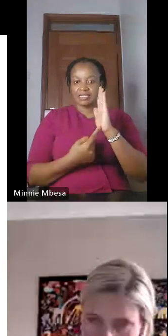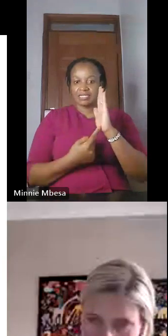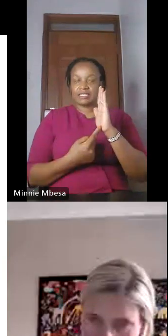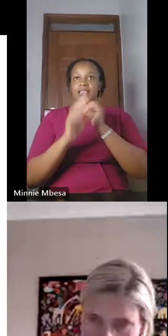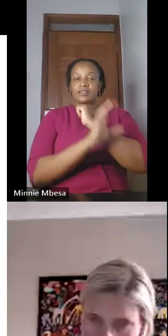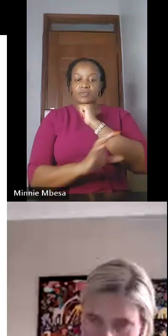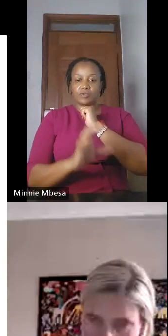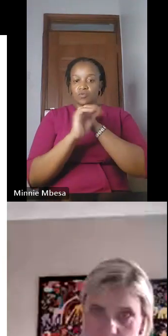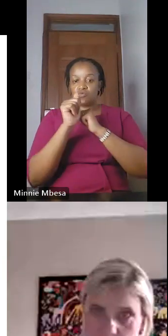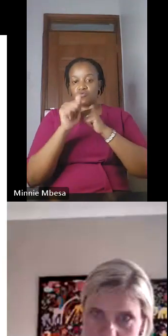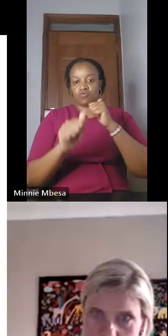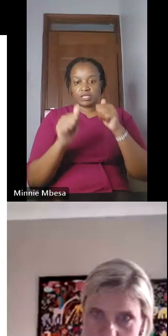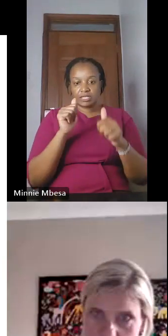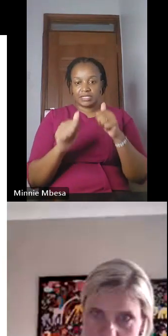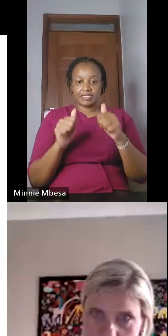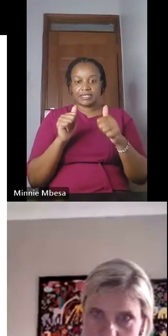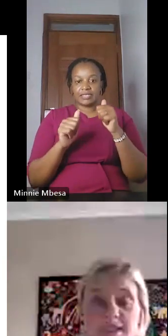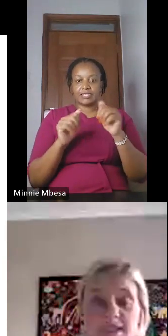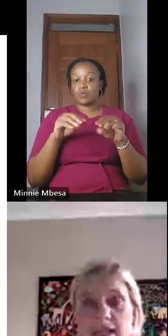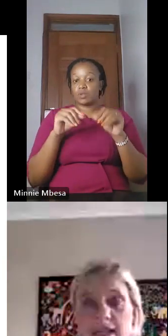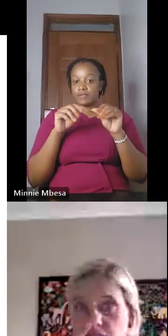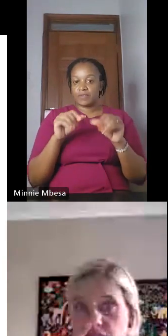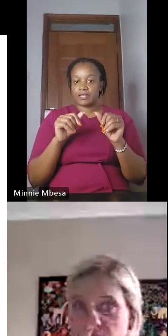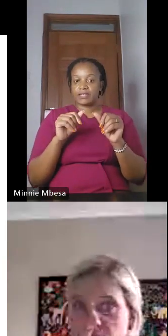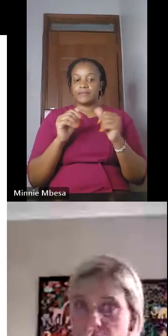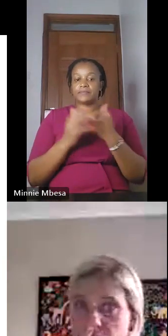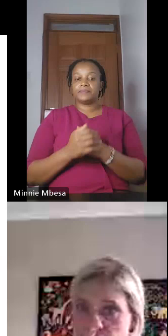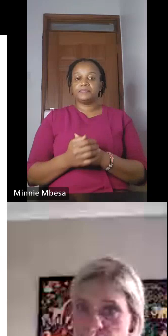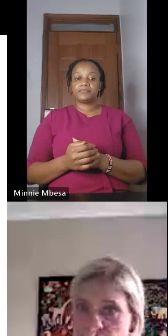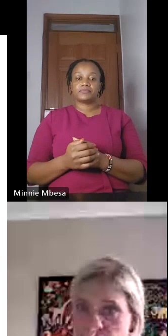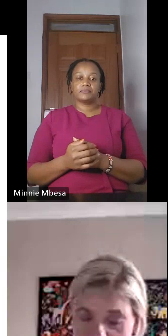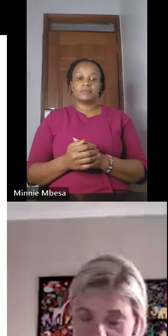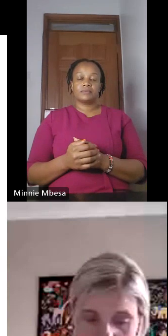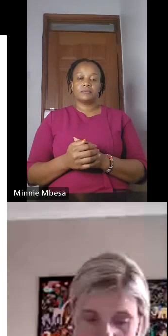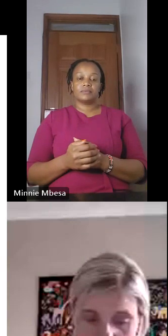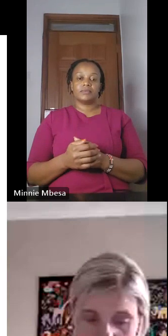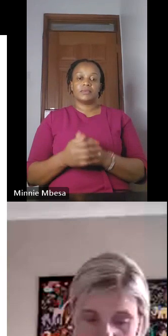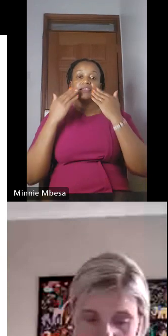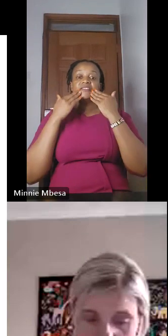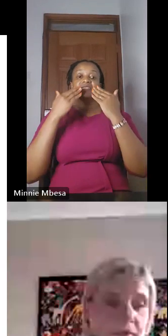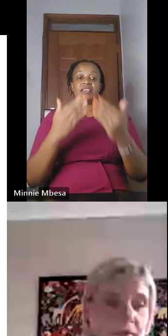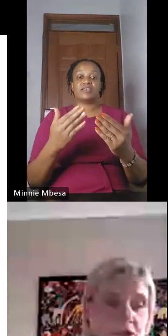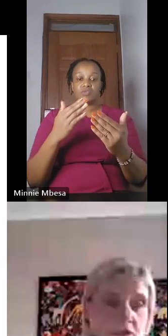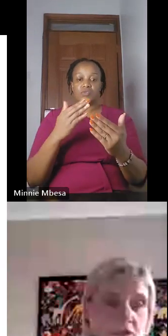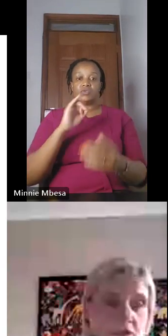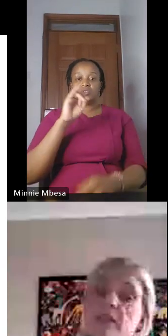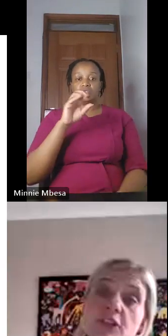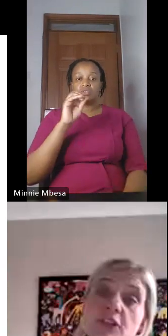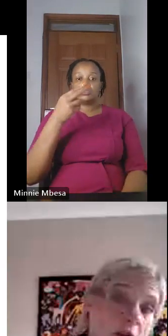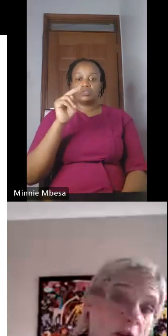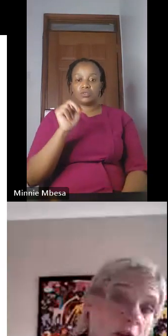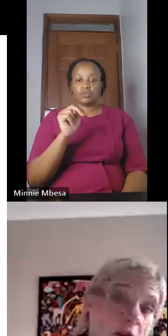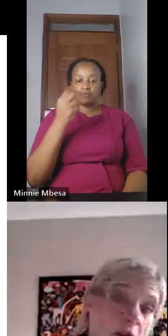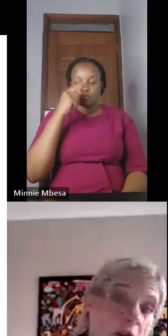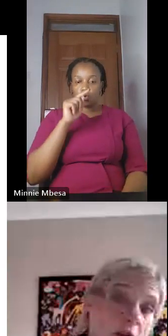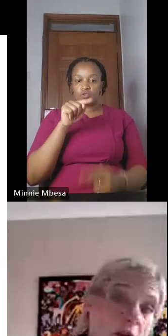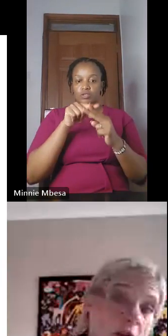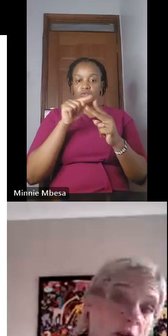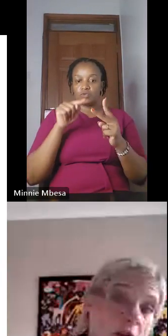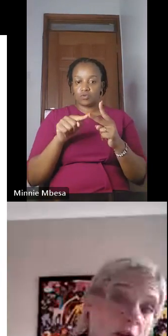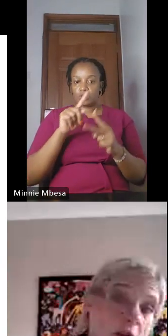also eligible to that? Yes. Thank you. Perfect. Thank you, John. Thank you for your 2 questions. So there is no